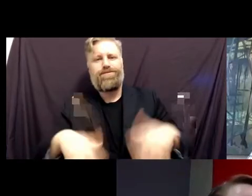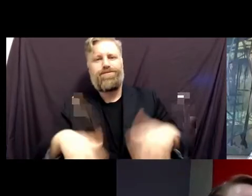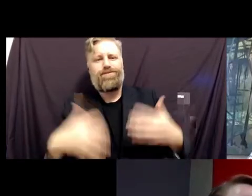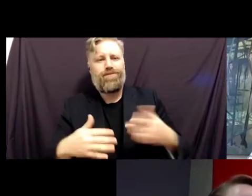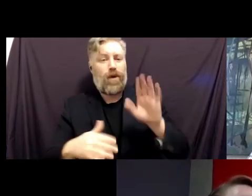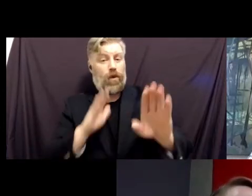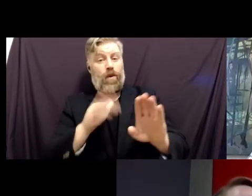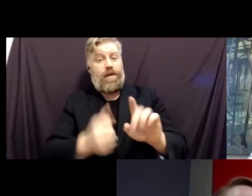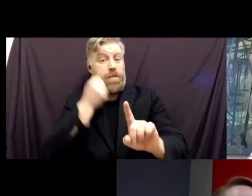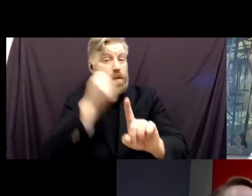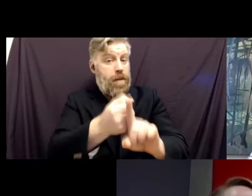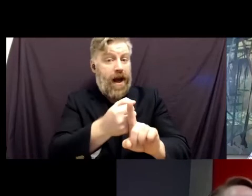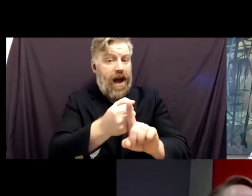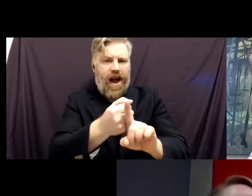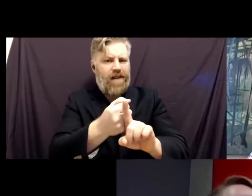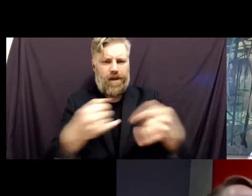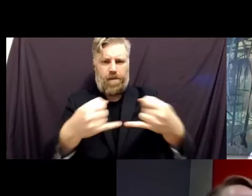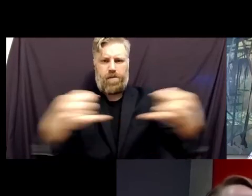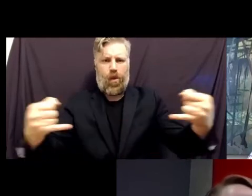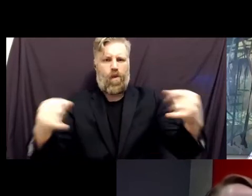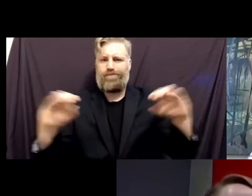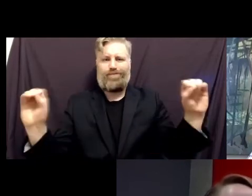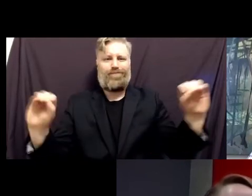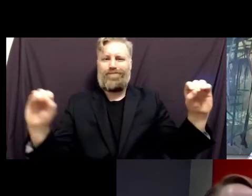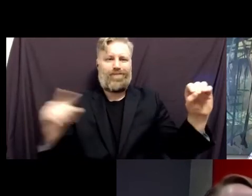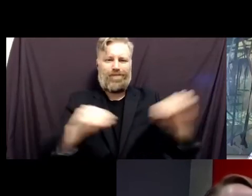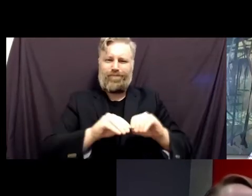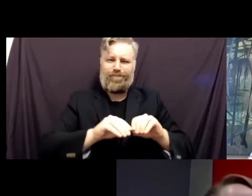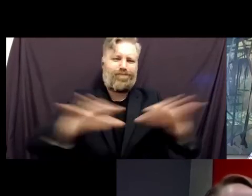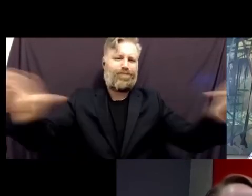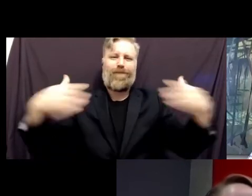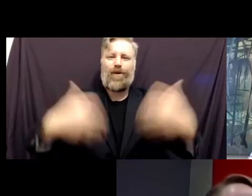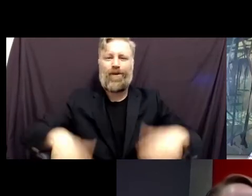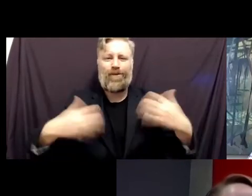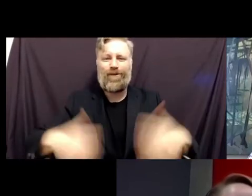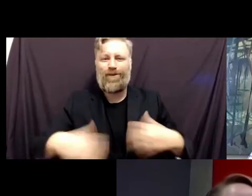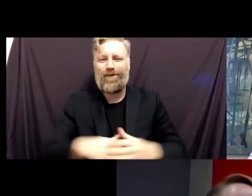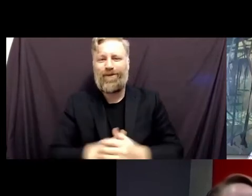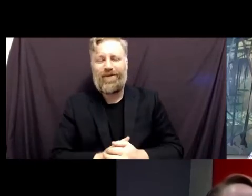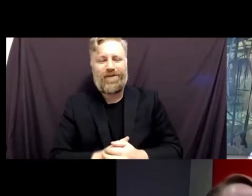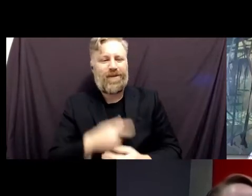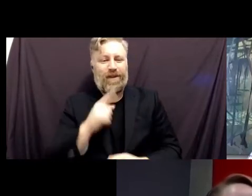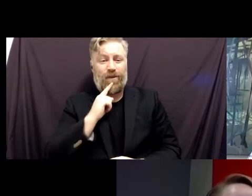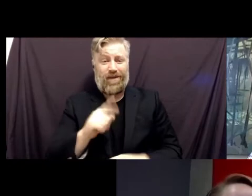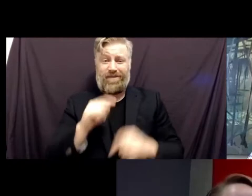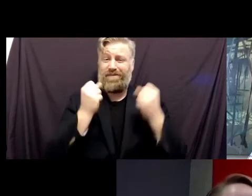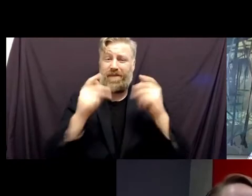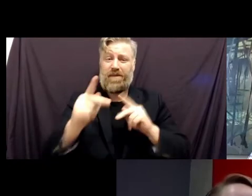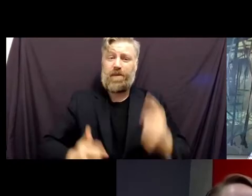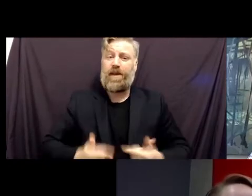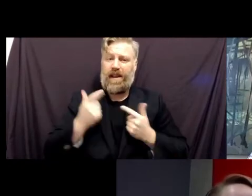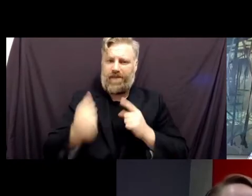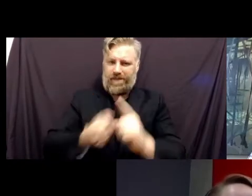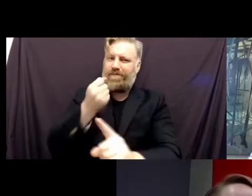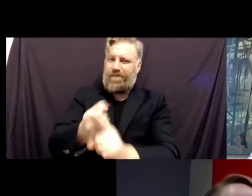goes beyond borders. And it just is such an impact on so many people's lives. What I was really